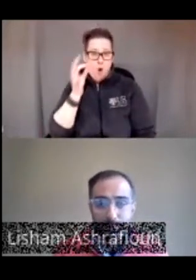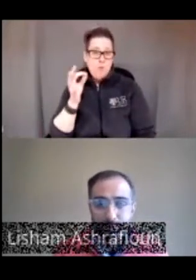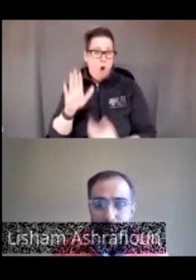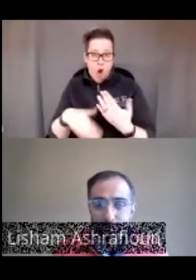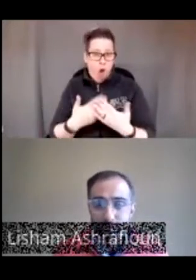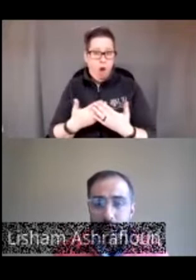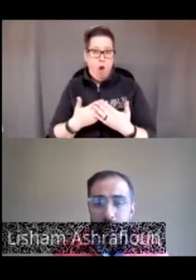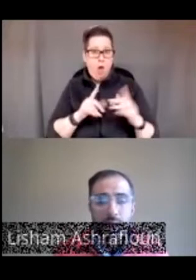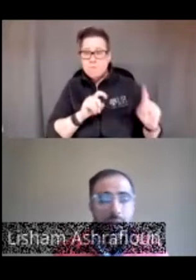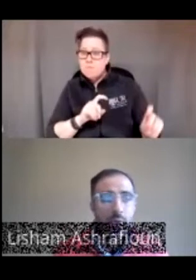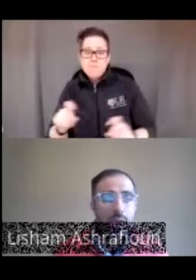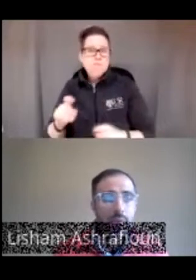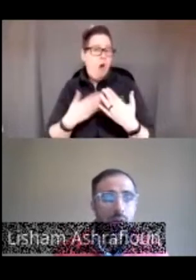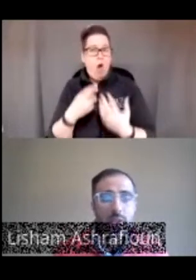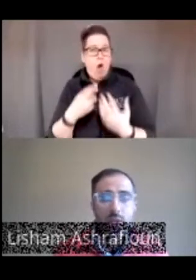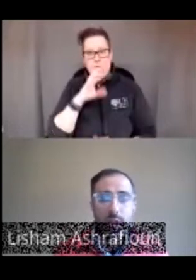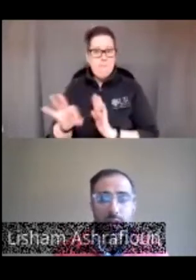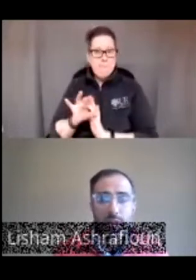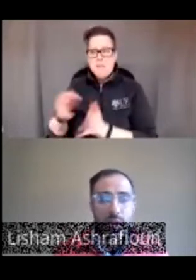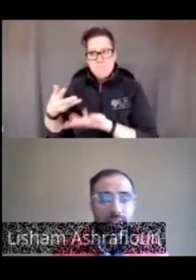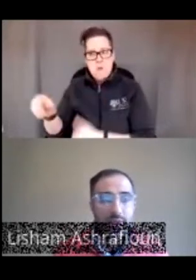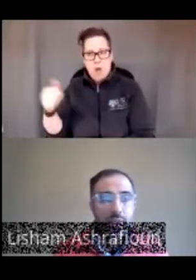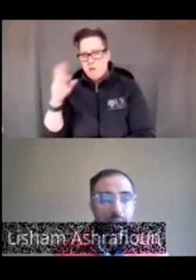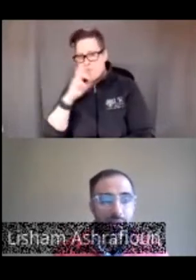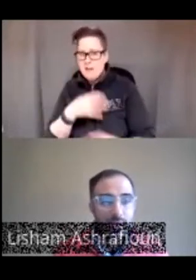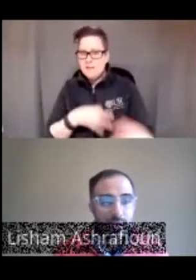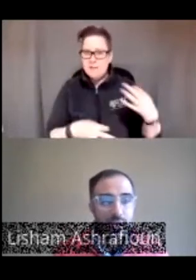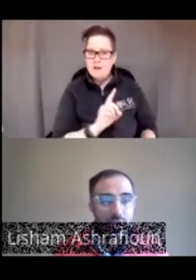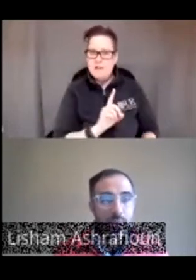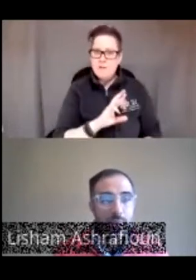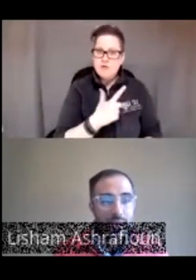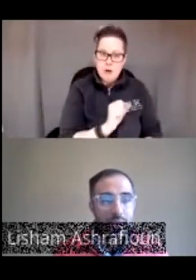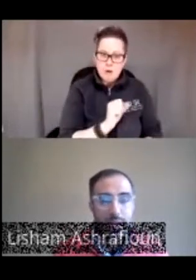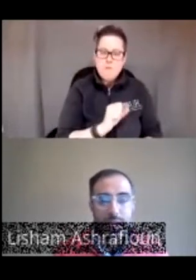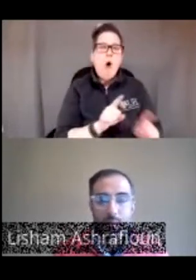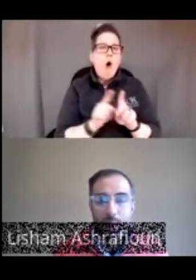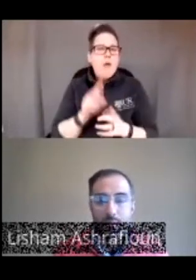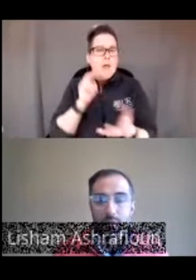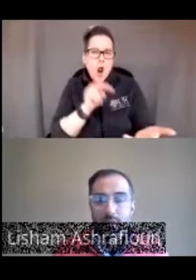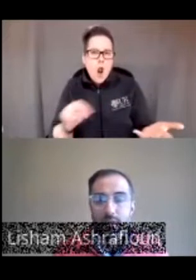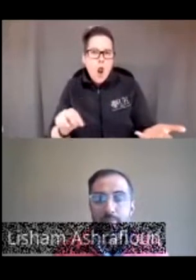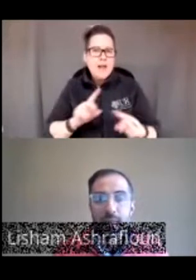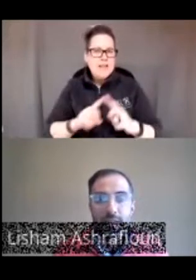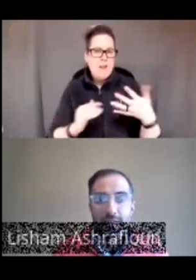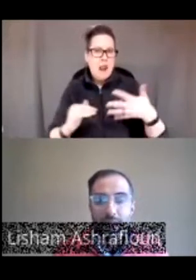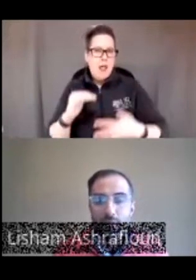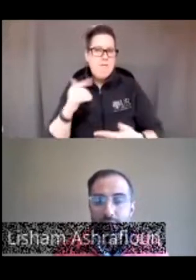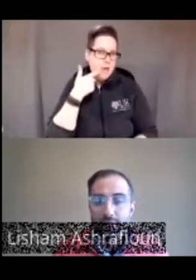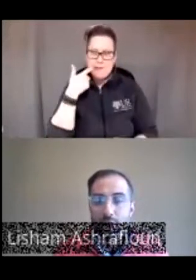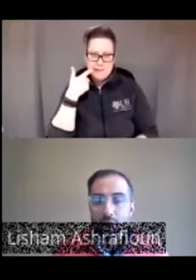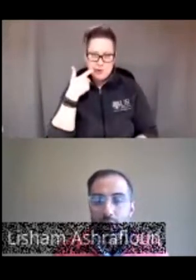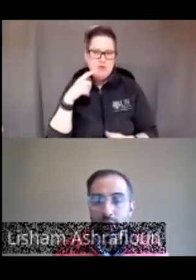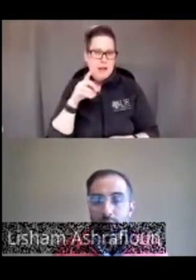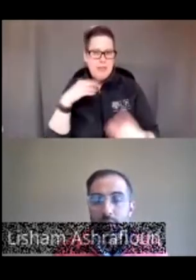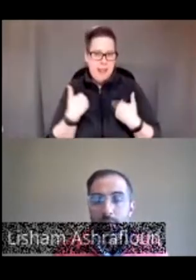trial. And they were able to also characterize different levels of addiction based on animal models. And they found that